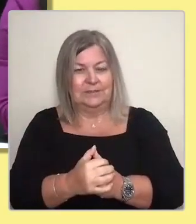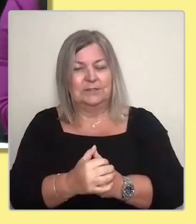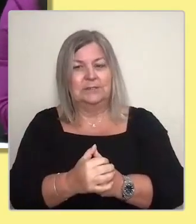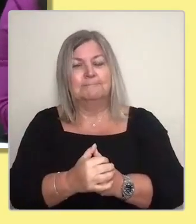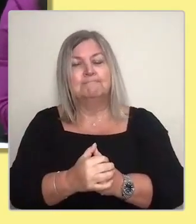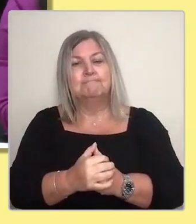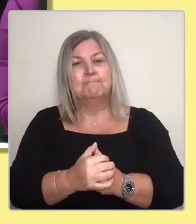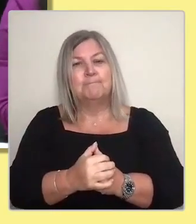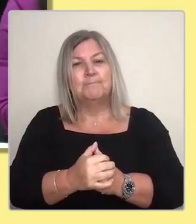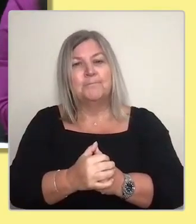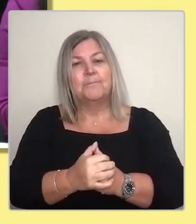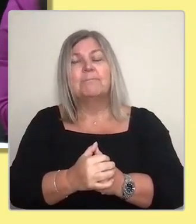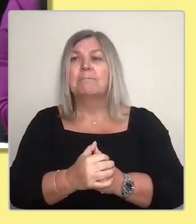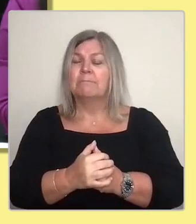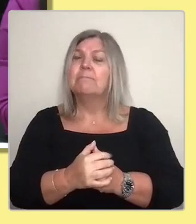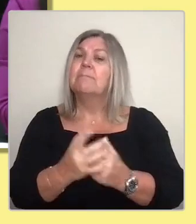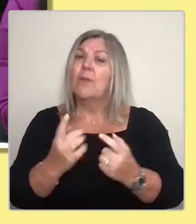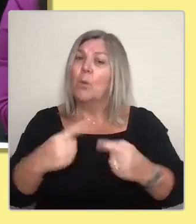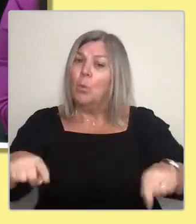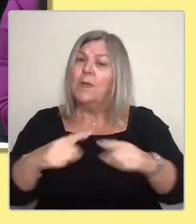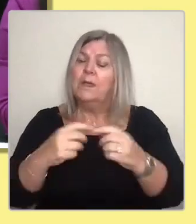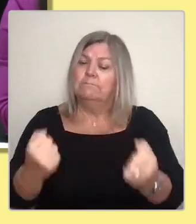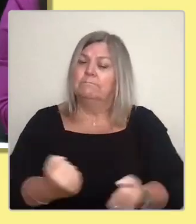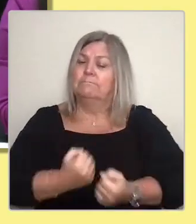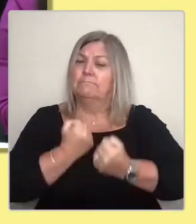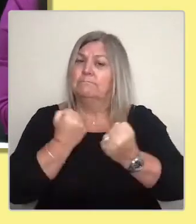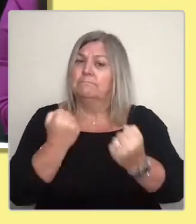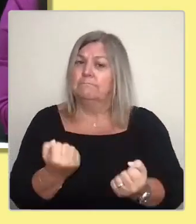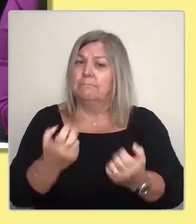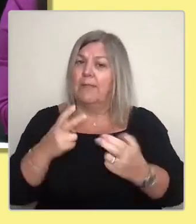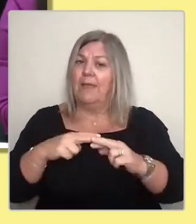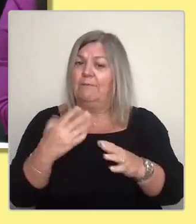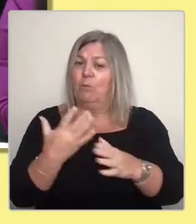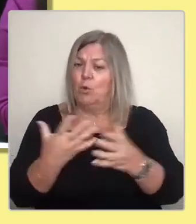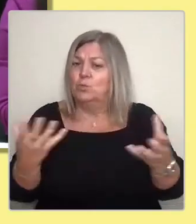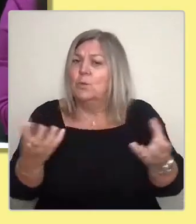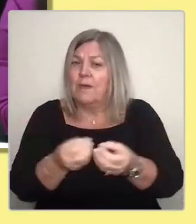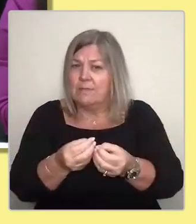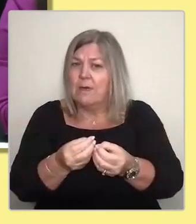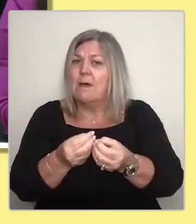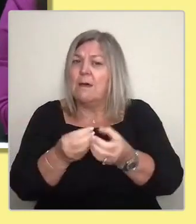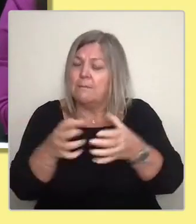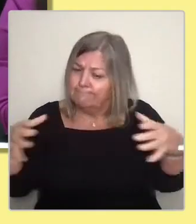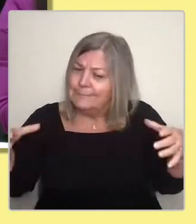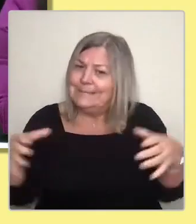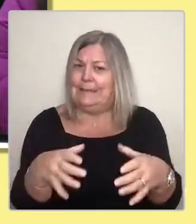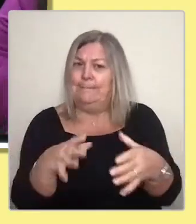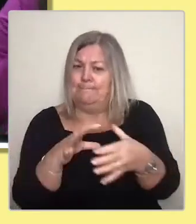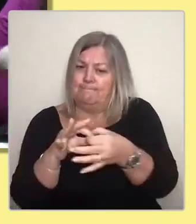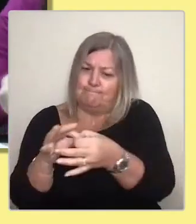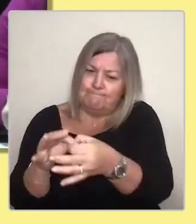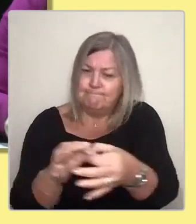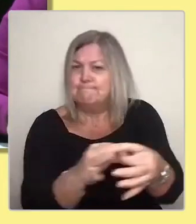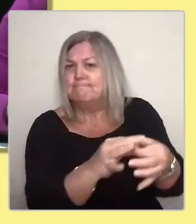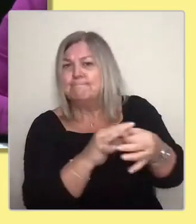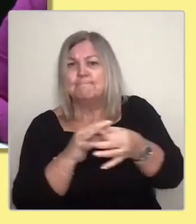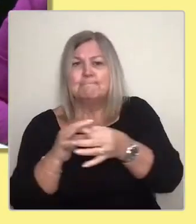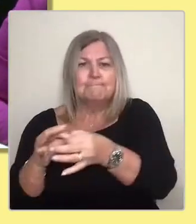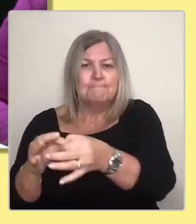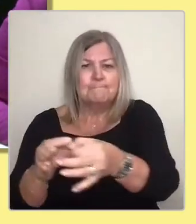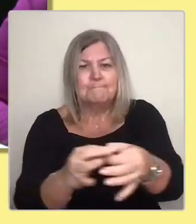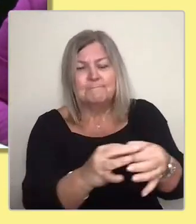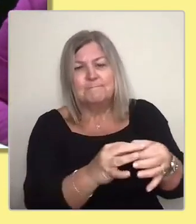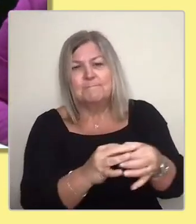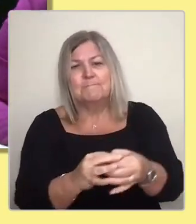much. We are stronger when we work as a team. We are stronger when we are united. We are stronger when we're not trashing